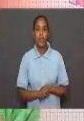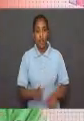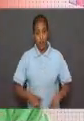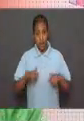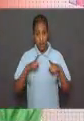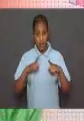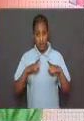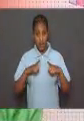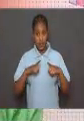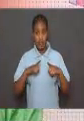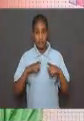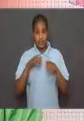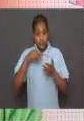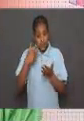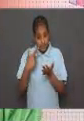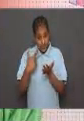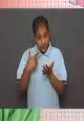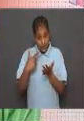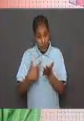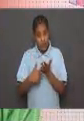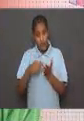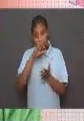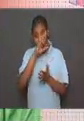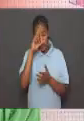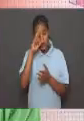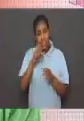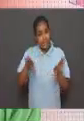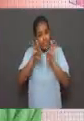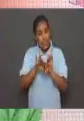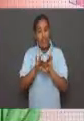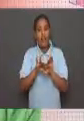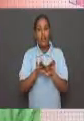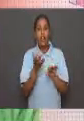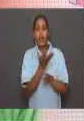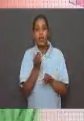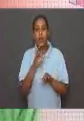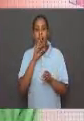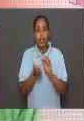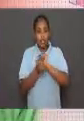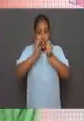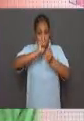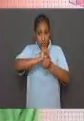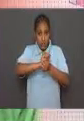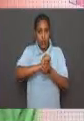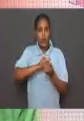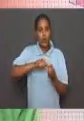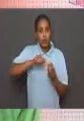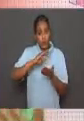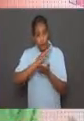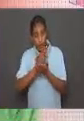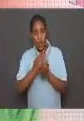Life is sustained because the necessary elements are exchanged between the